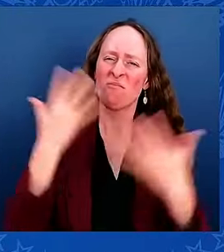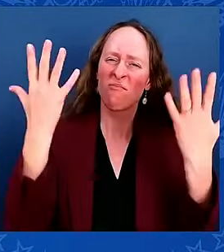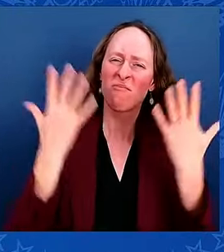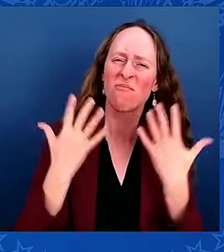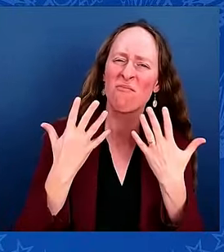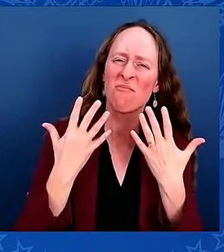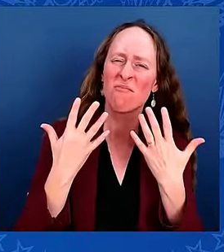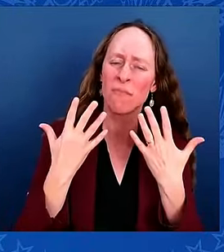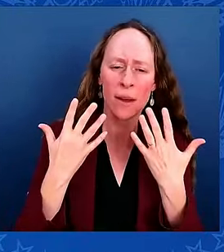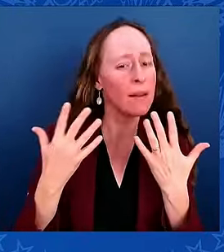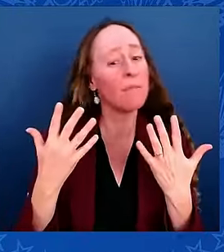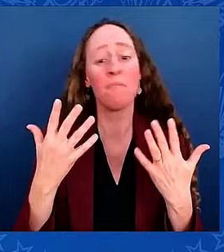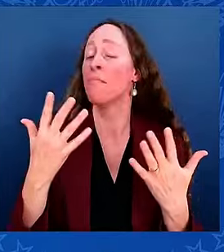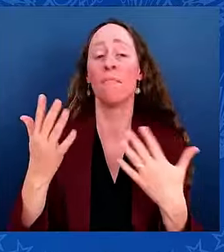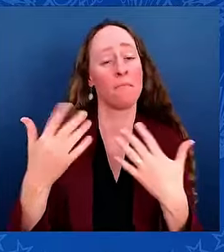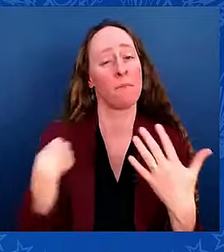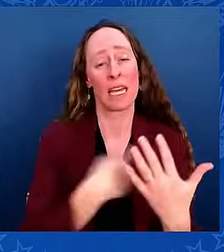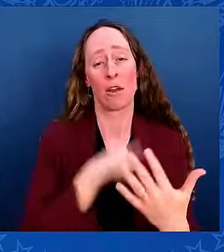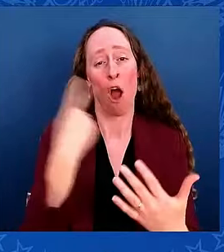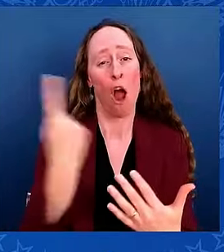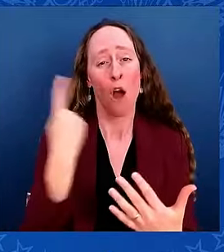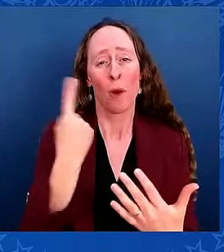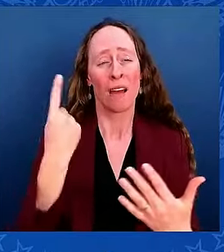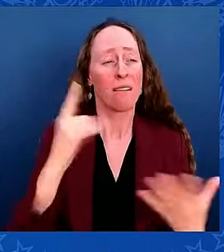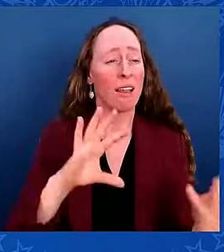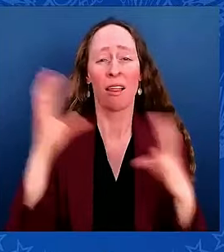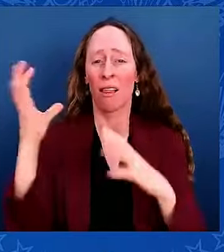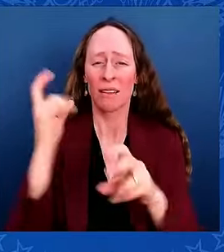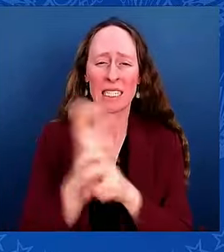dusted ourselves off, we got together, and we